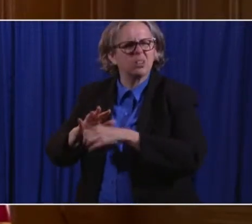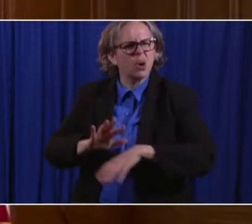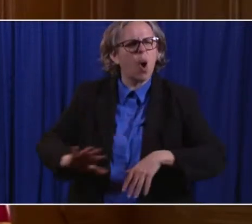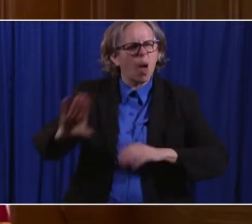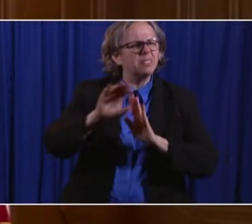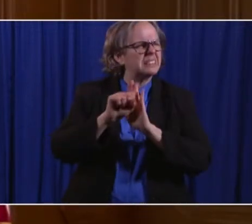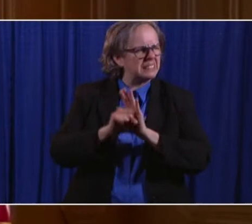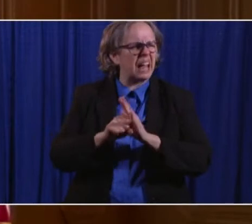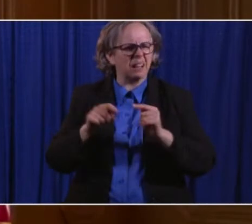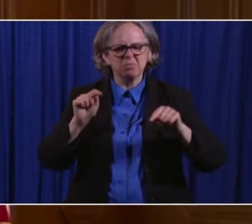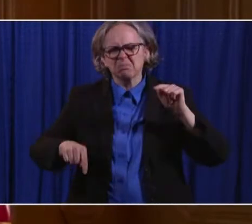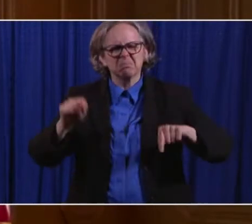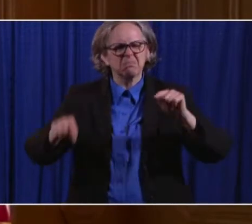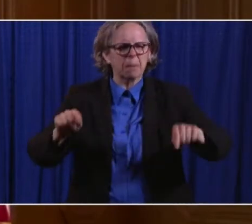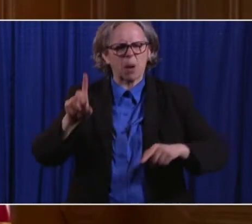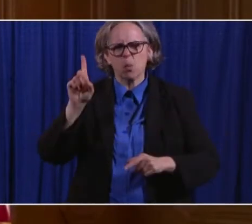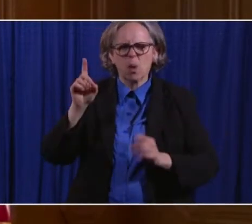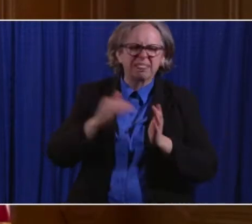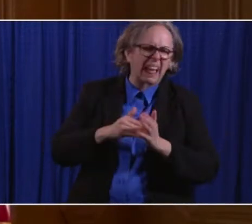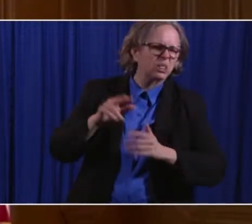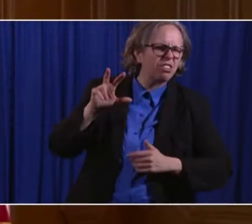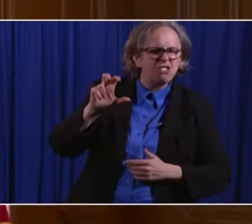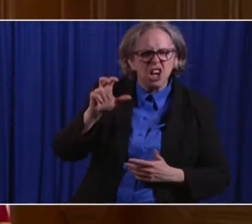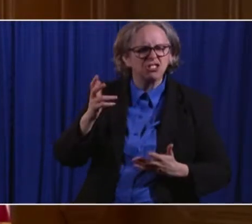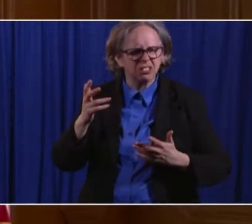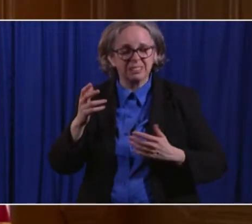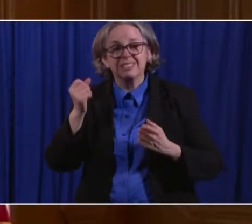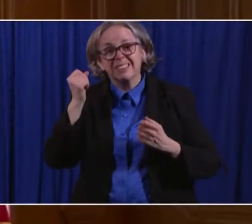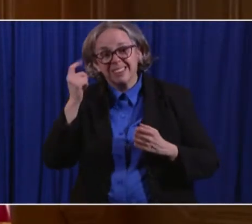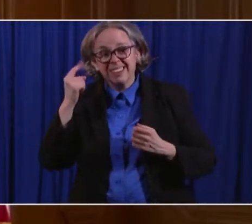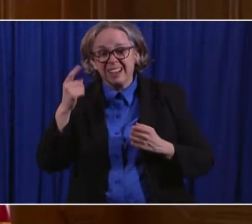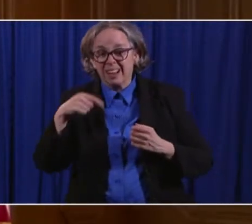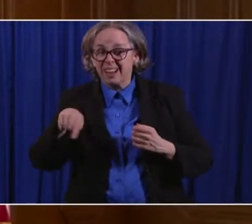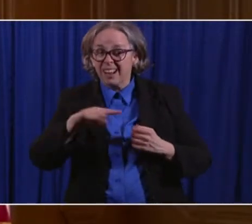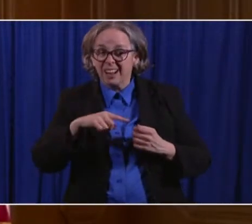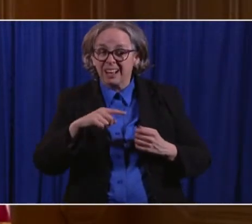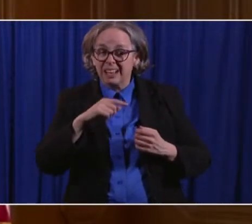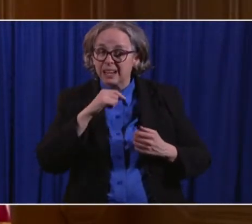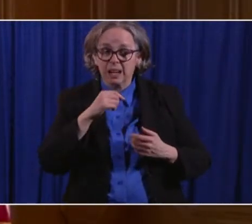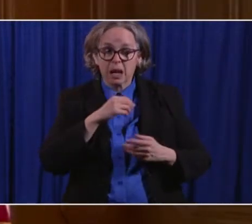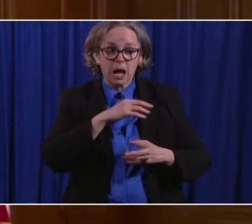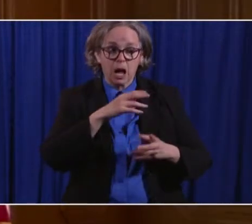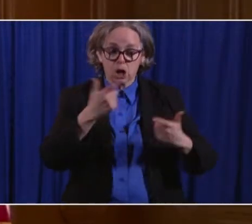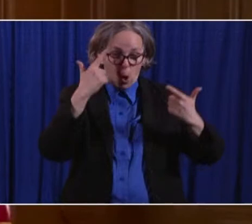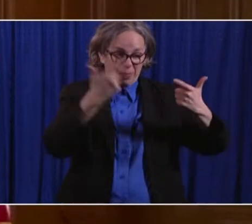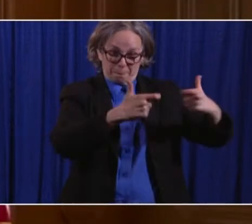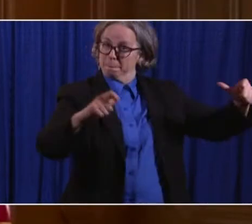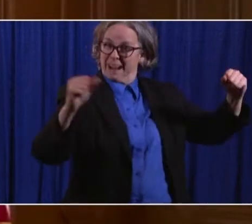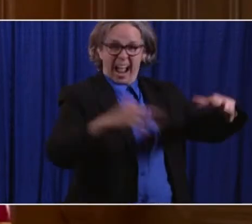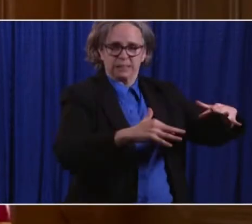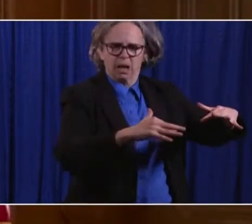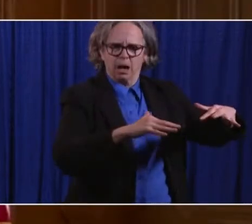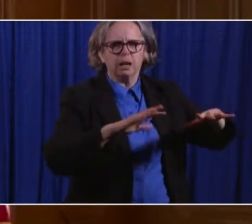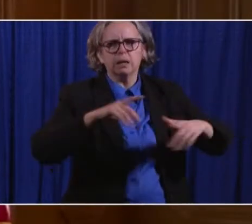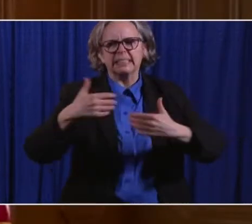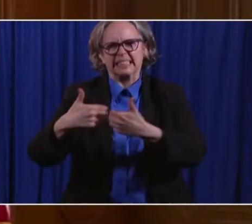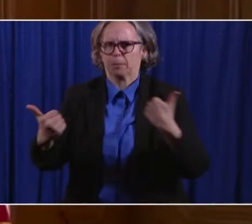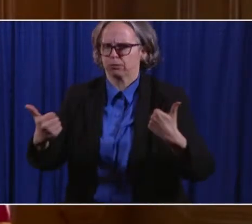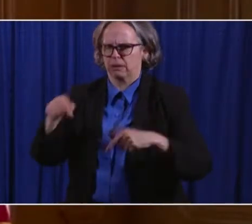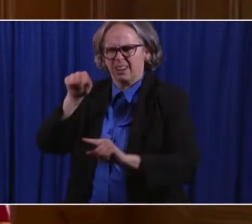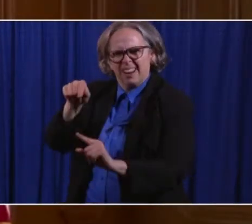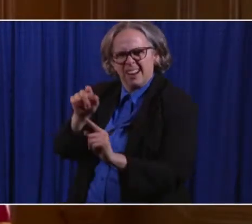about 1,300, and that does not include the different mass vaccination sites. So many sites across the